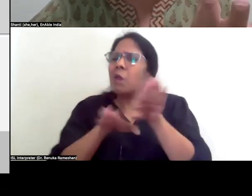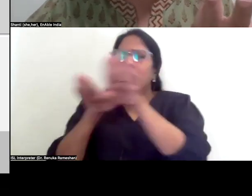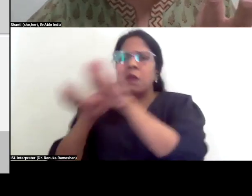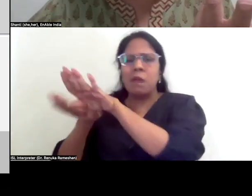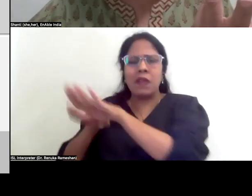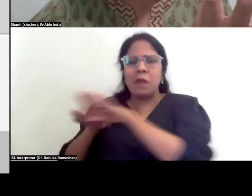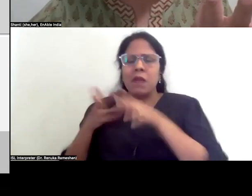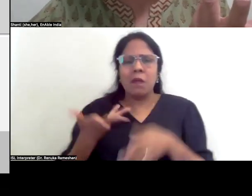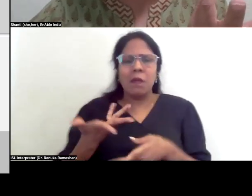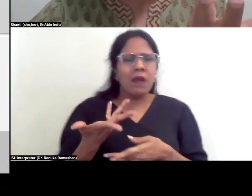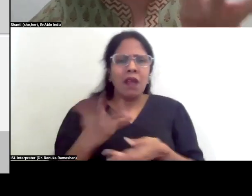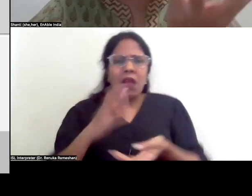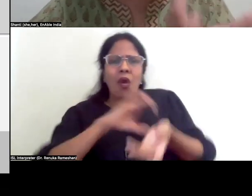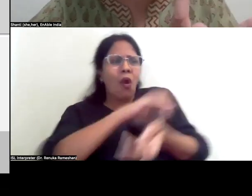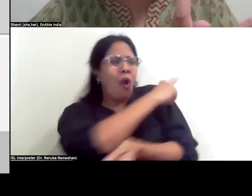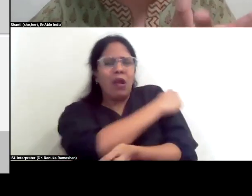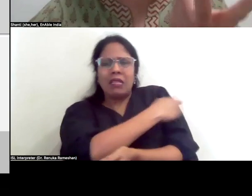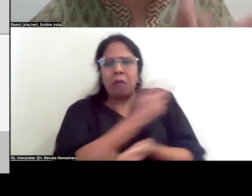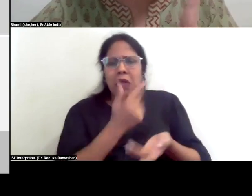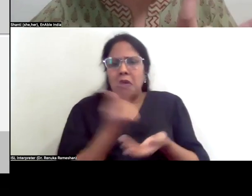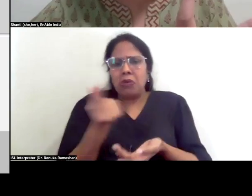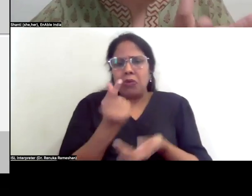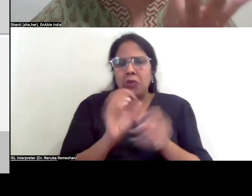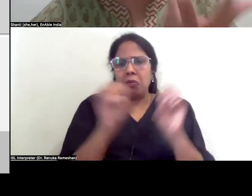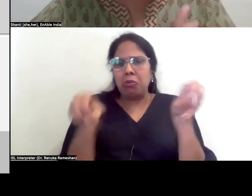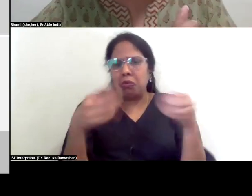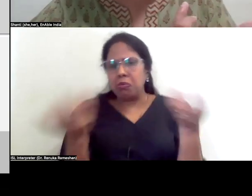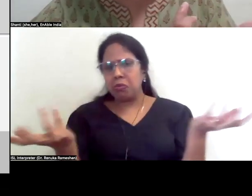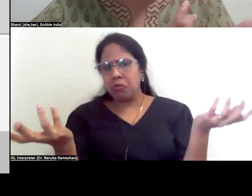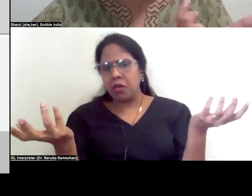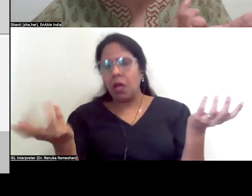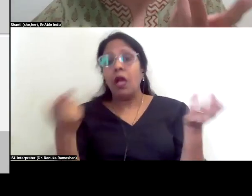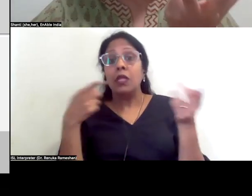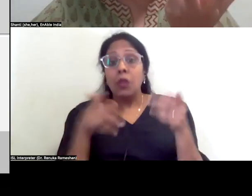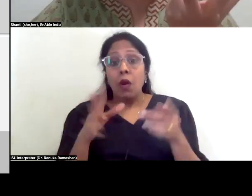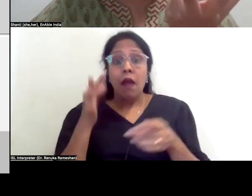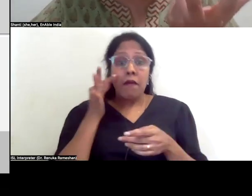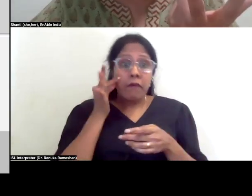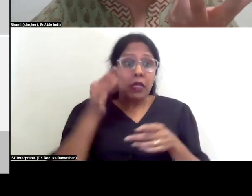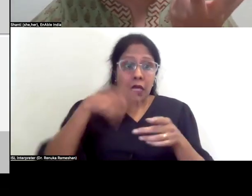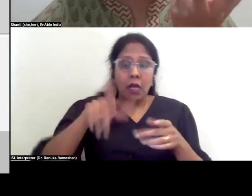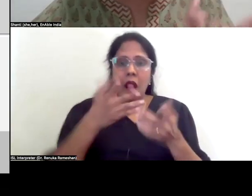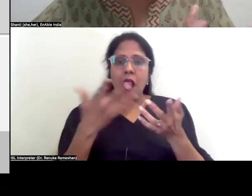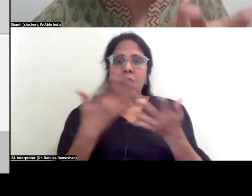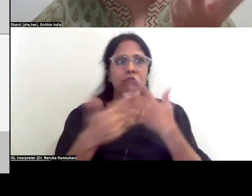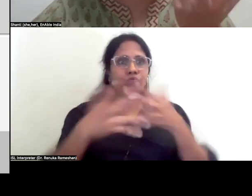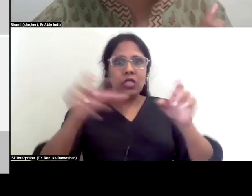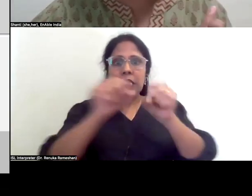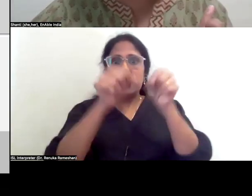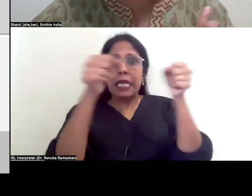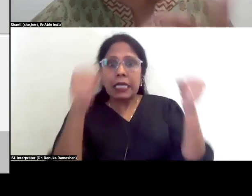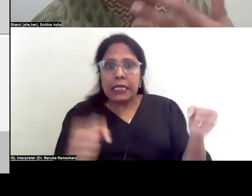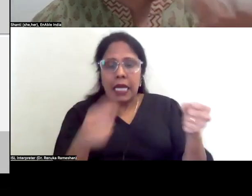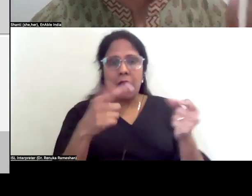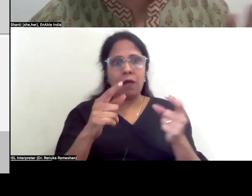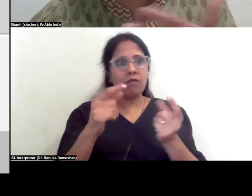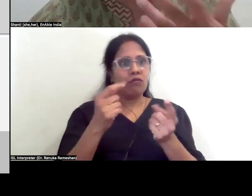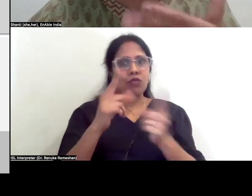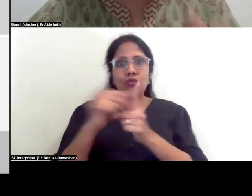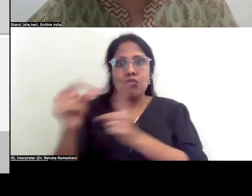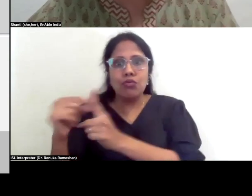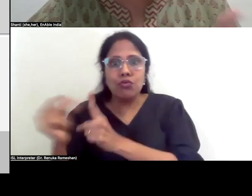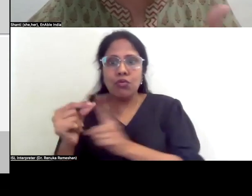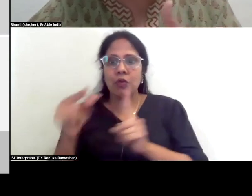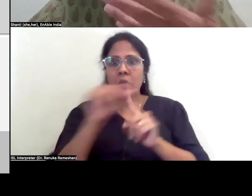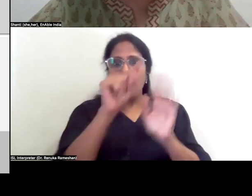hospital, it's not going to be useful to you. That's why the structures, the physical structures, the practices, the policies are